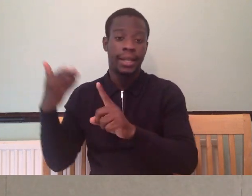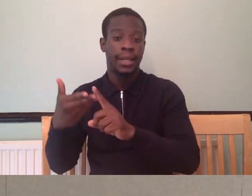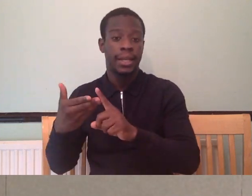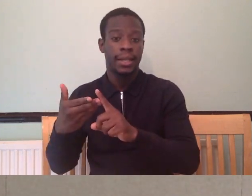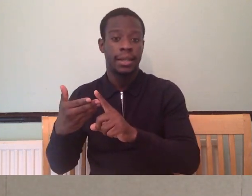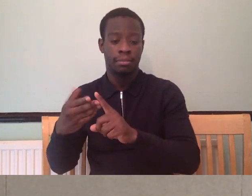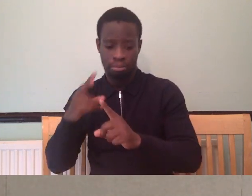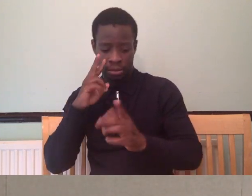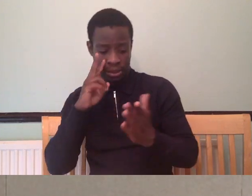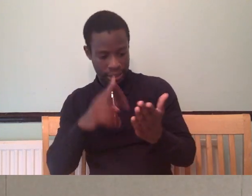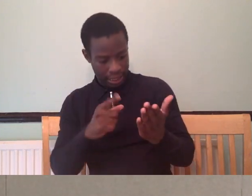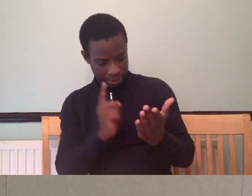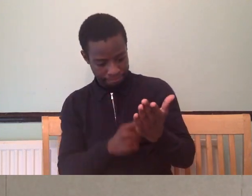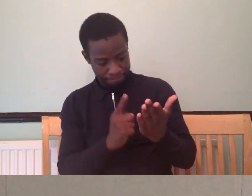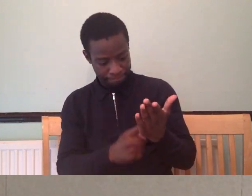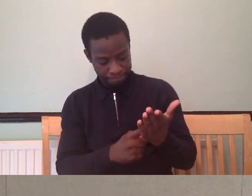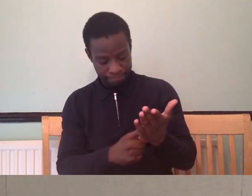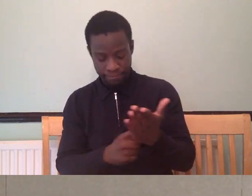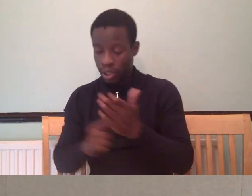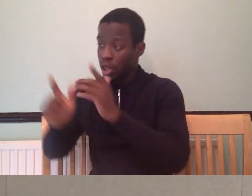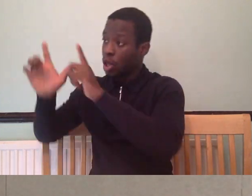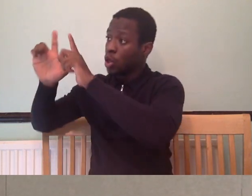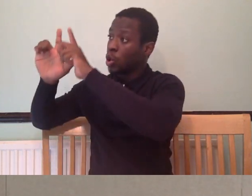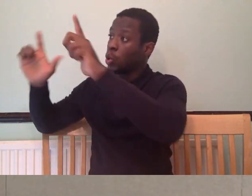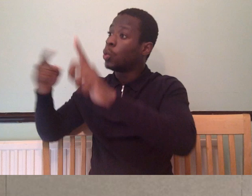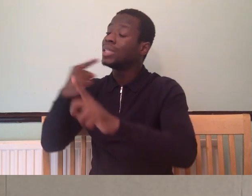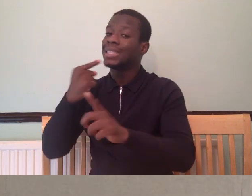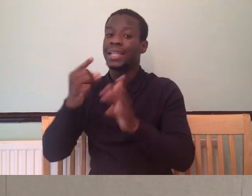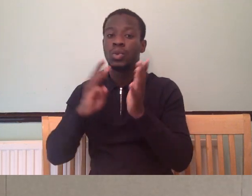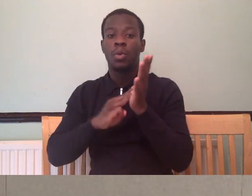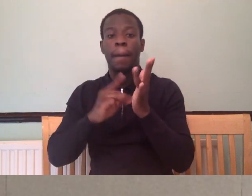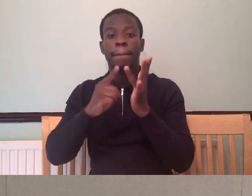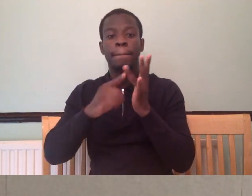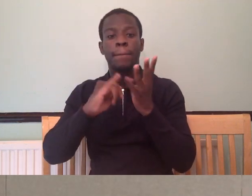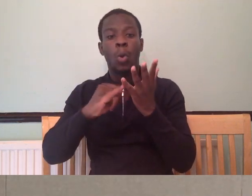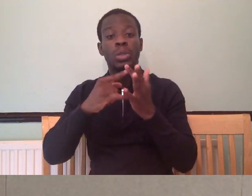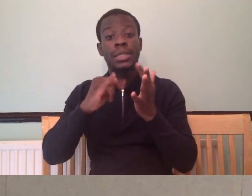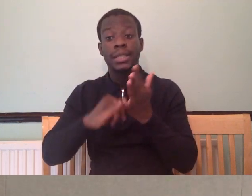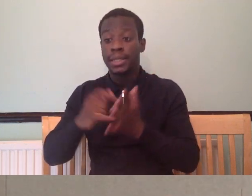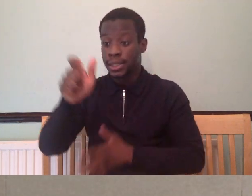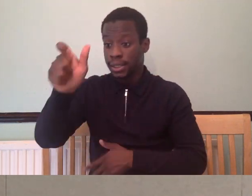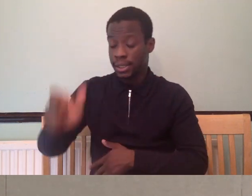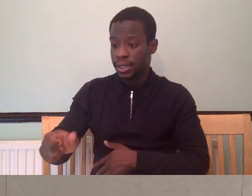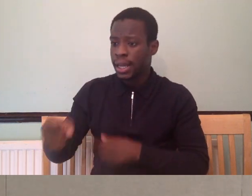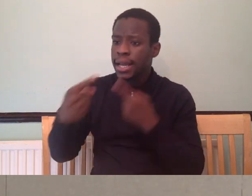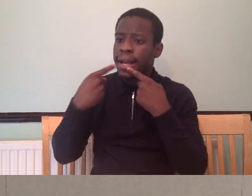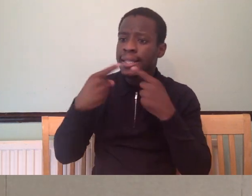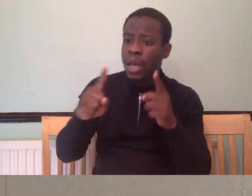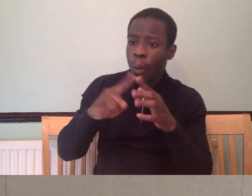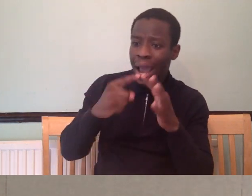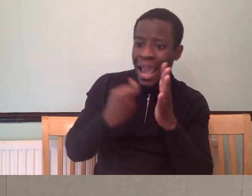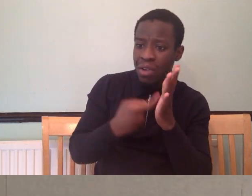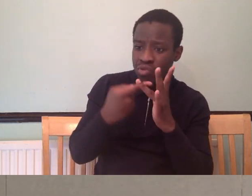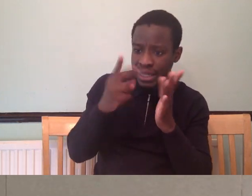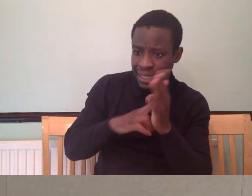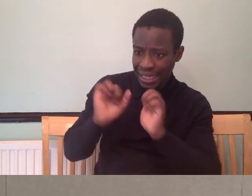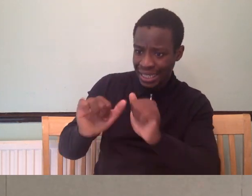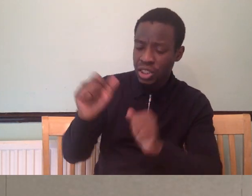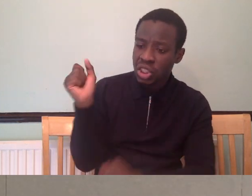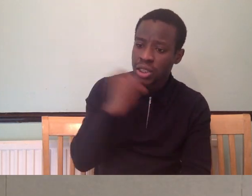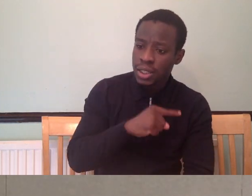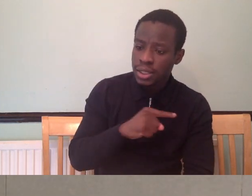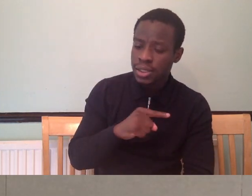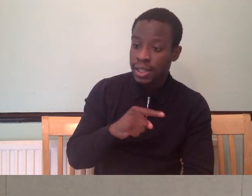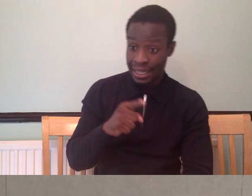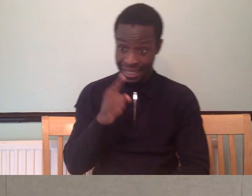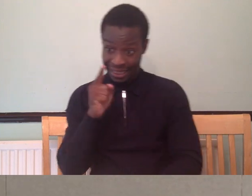here. The Lord said to Moses, "Tell Aaron and his sons, this is how you